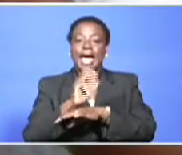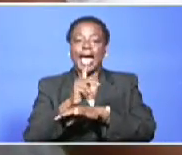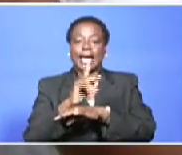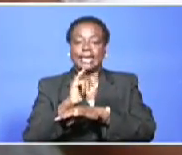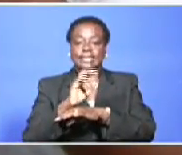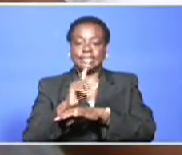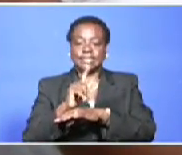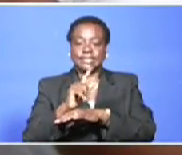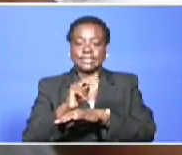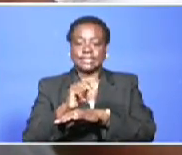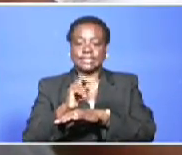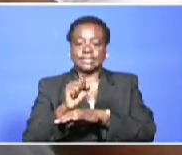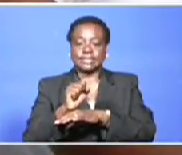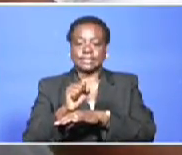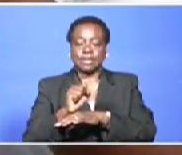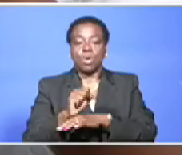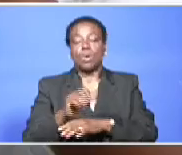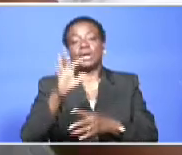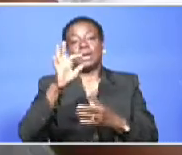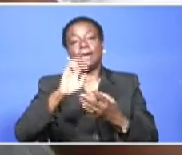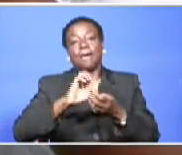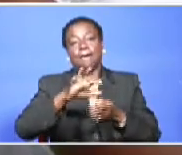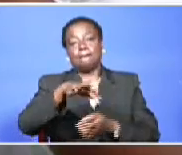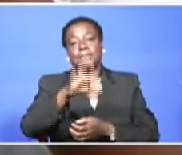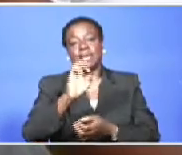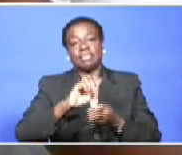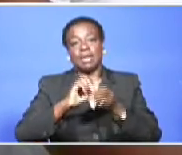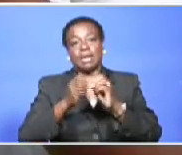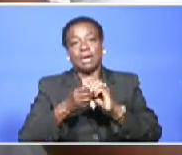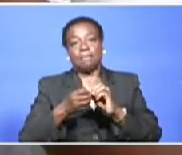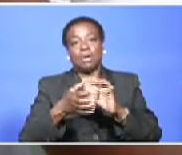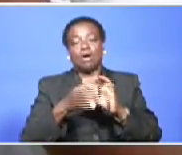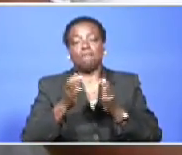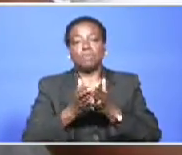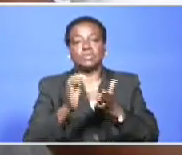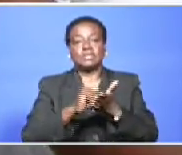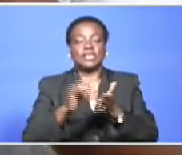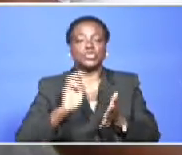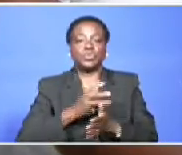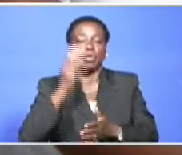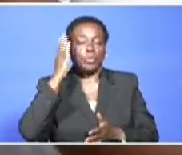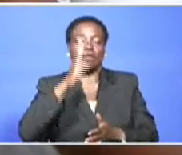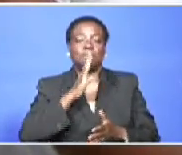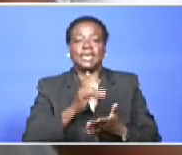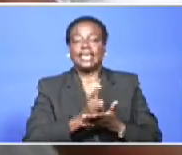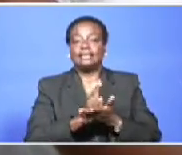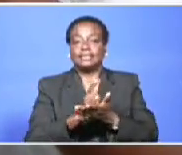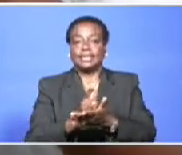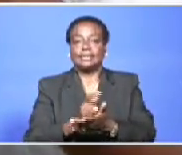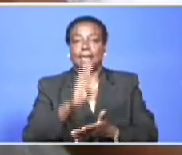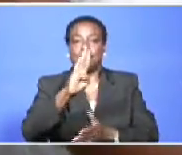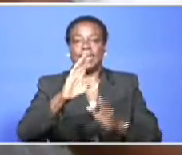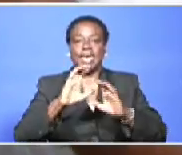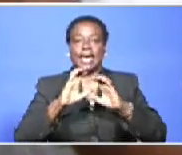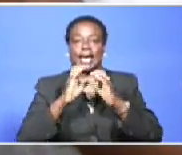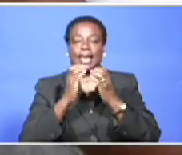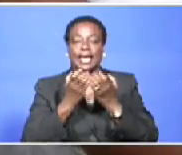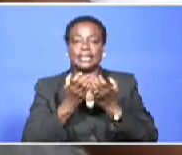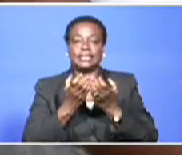different boats we're going to be sailing. I think in the B class, they have four boats where myself,